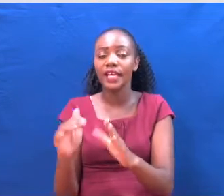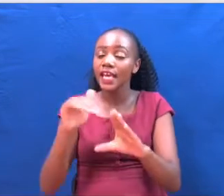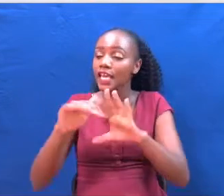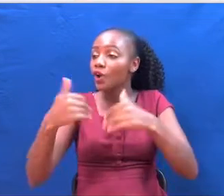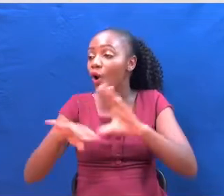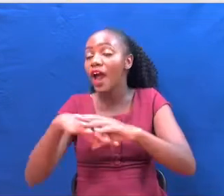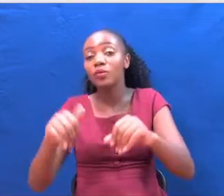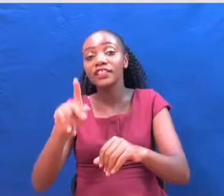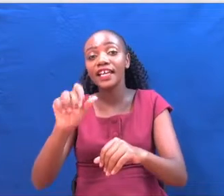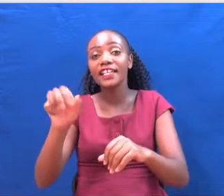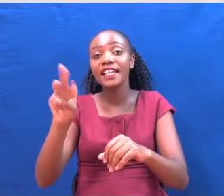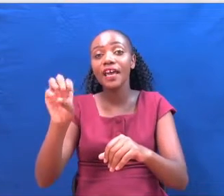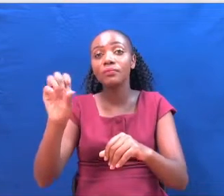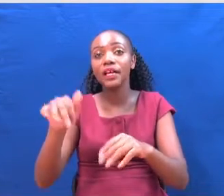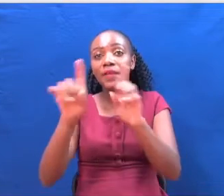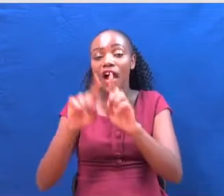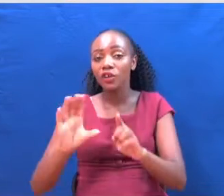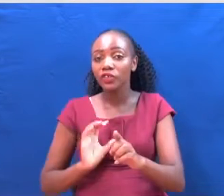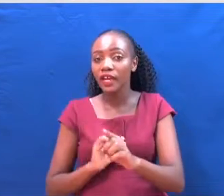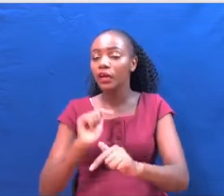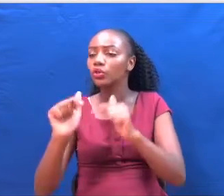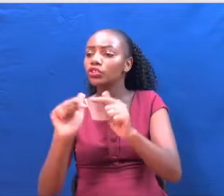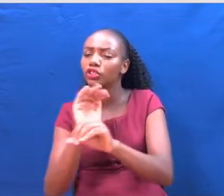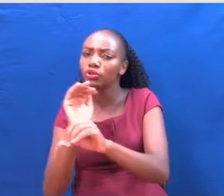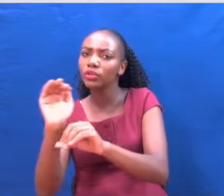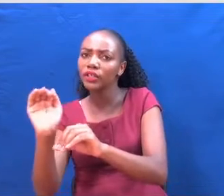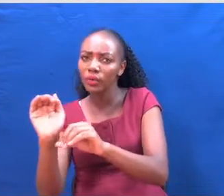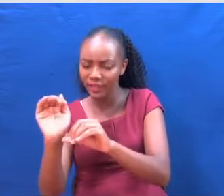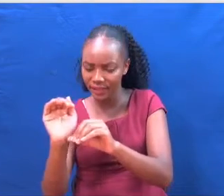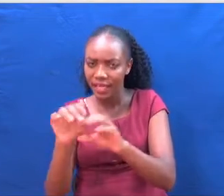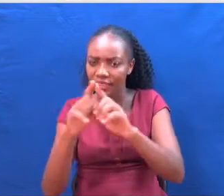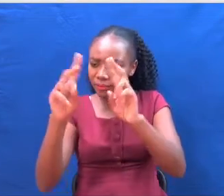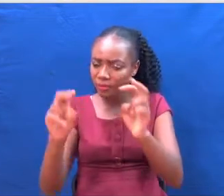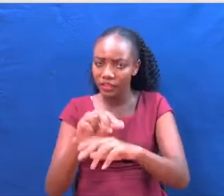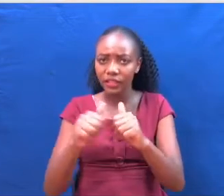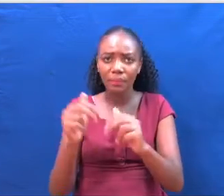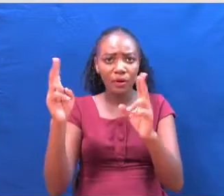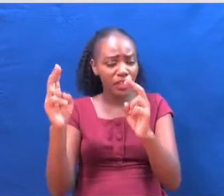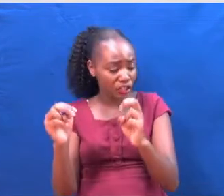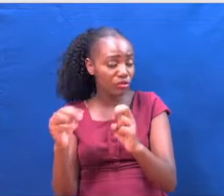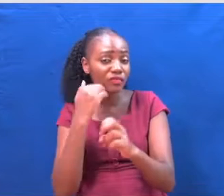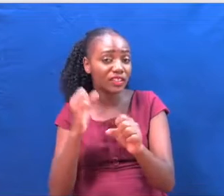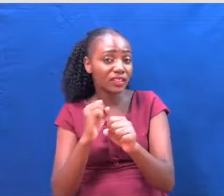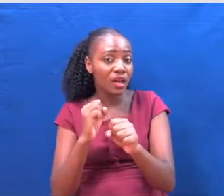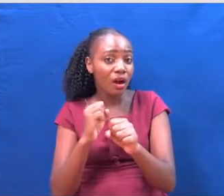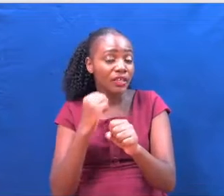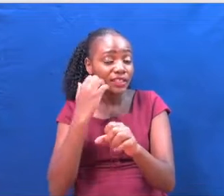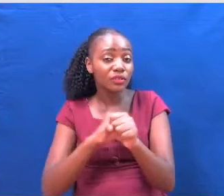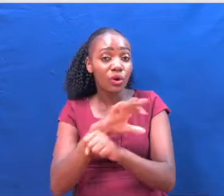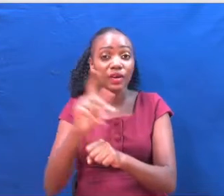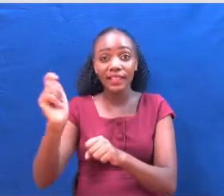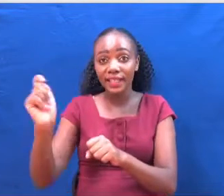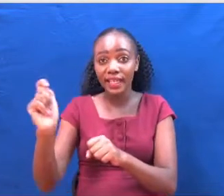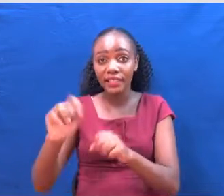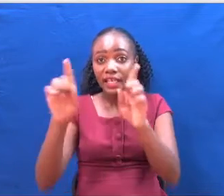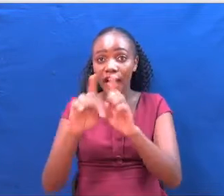outside KEMSA. The committee continues to unearth the rot in KEMSA on the COVID-19 tenders, with many of the